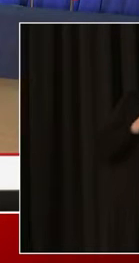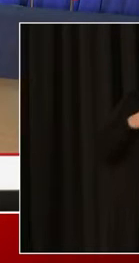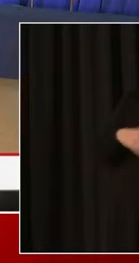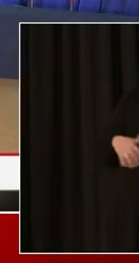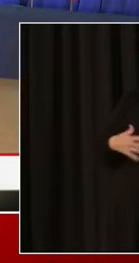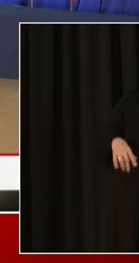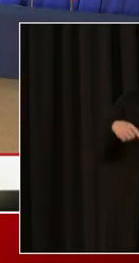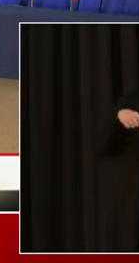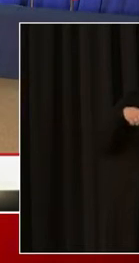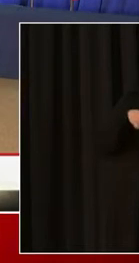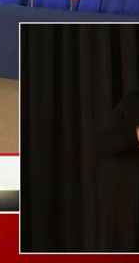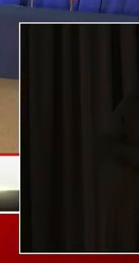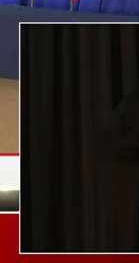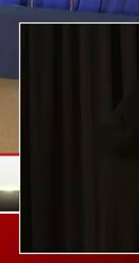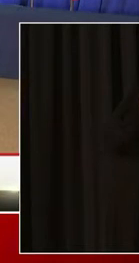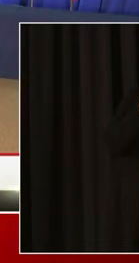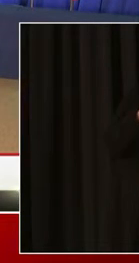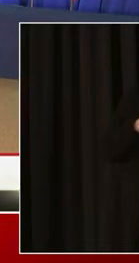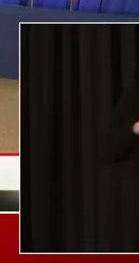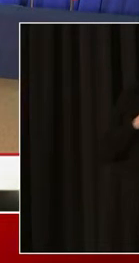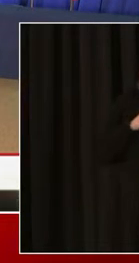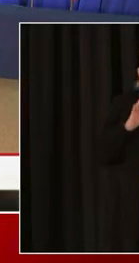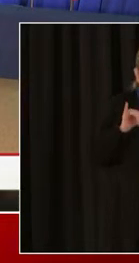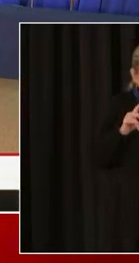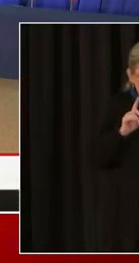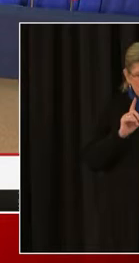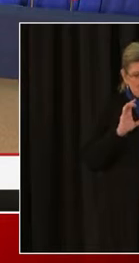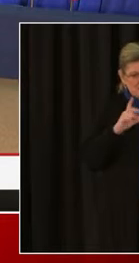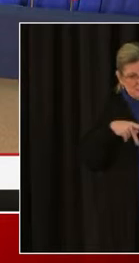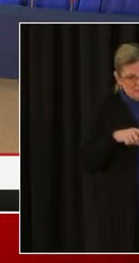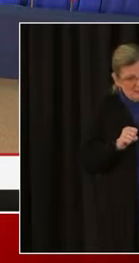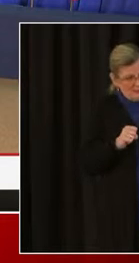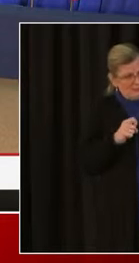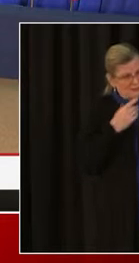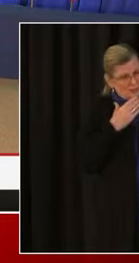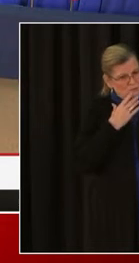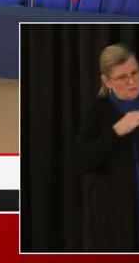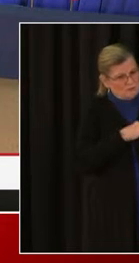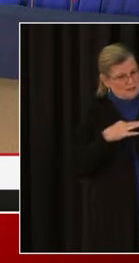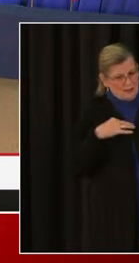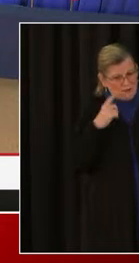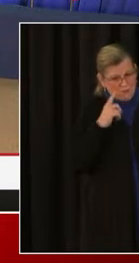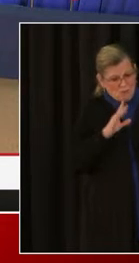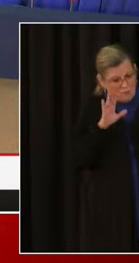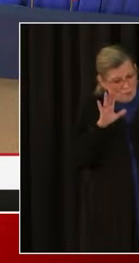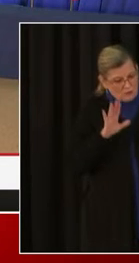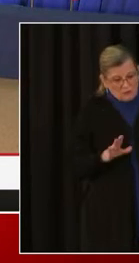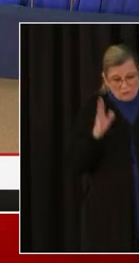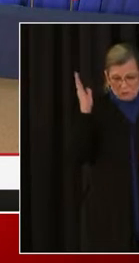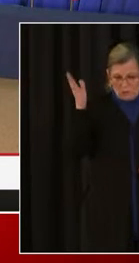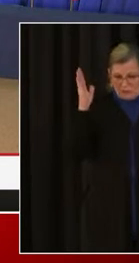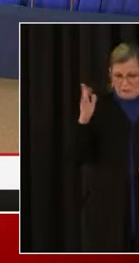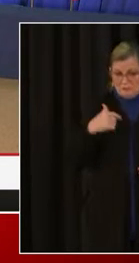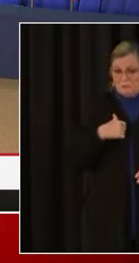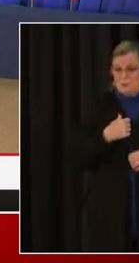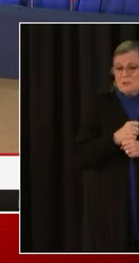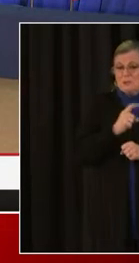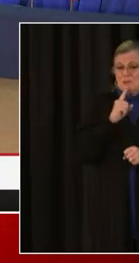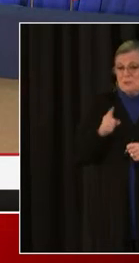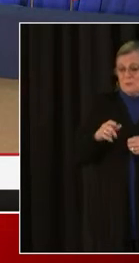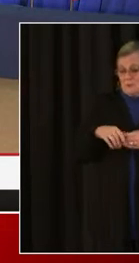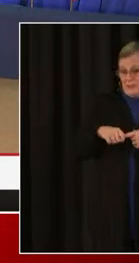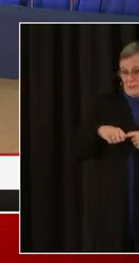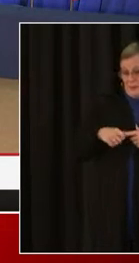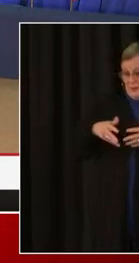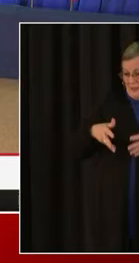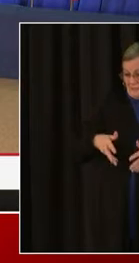informative presentation by our DCPS team, so thank you, Chancellor, and your staff for that very great presentation. So I want to make sure we have some time for questions,